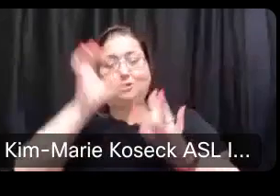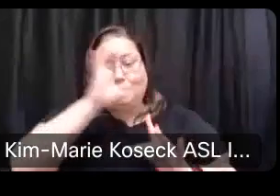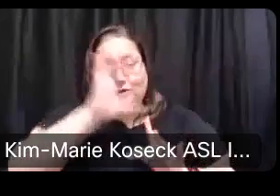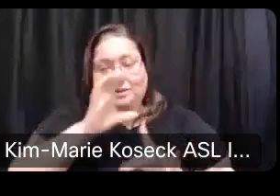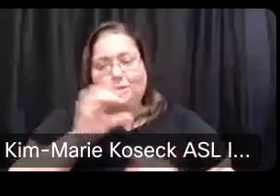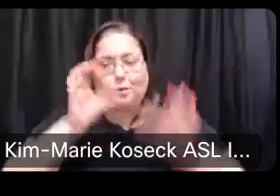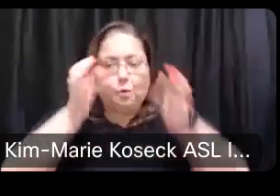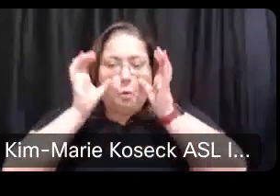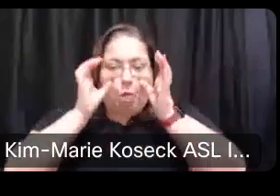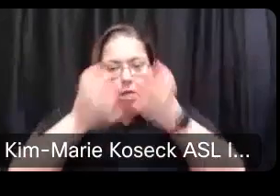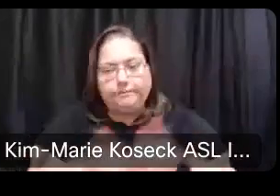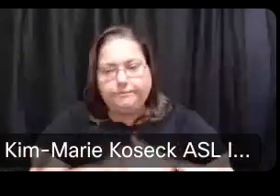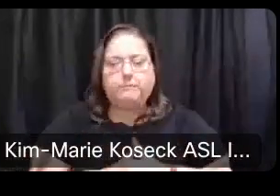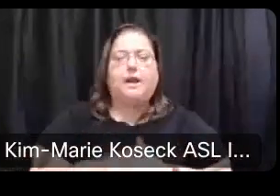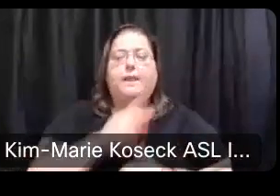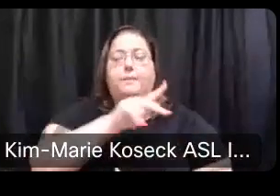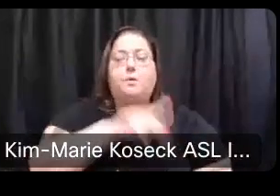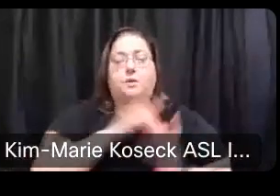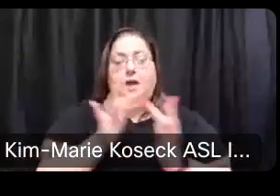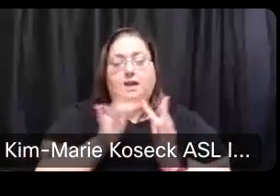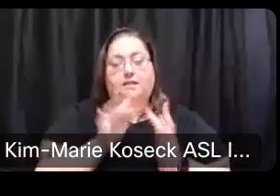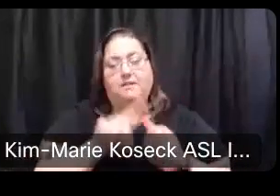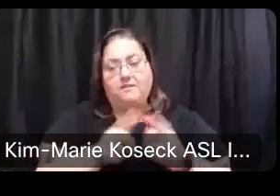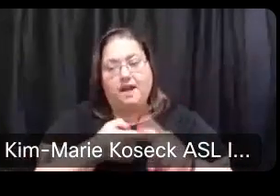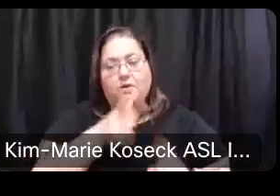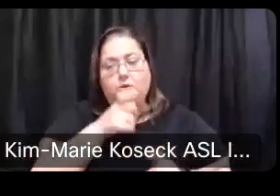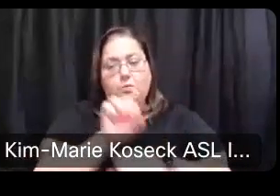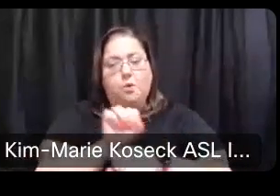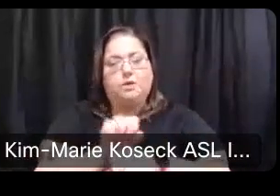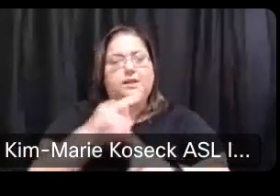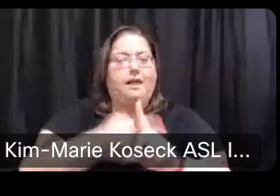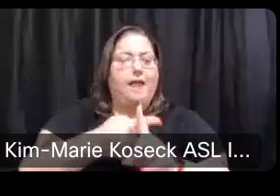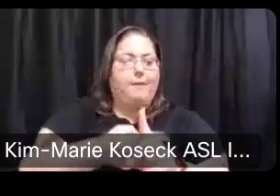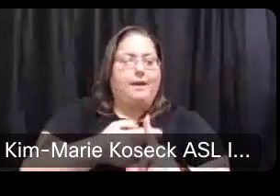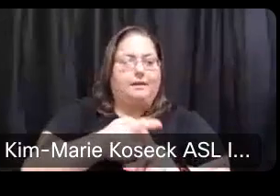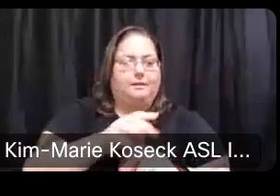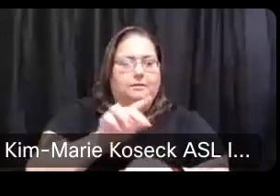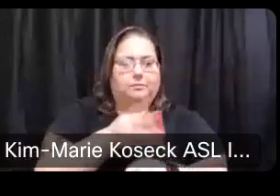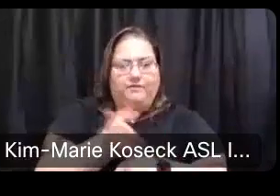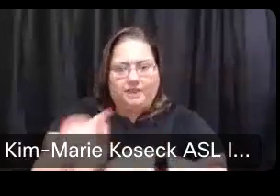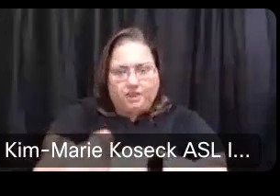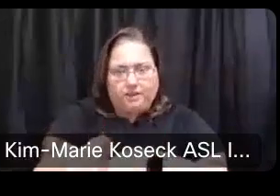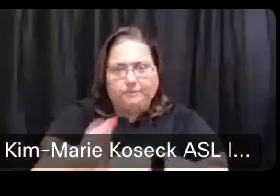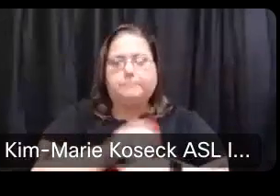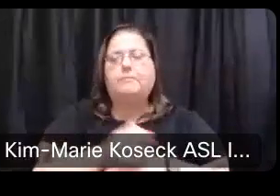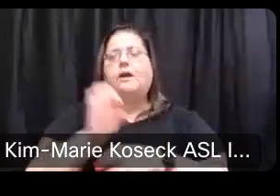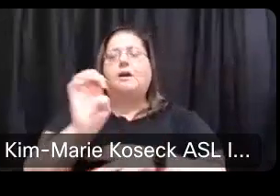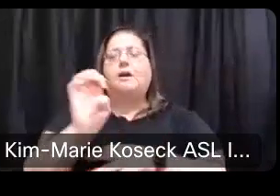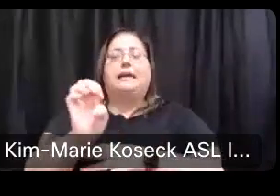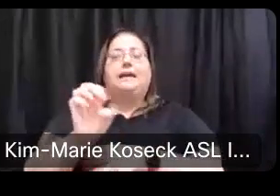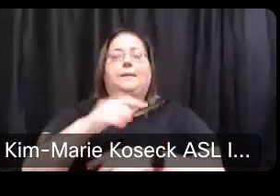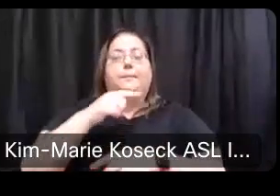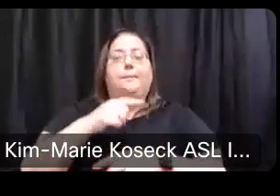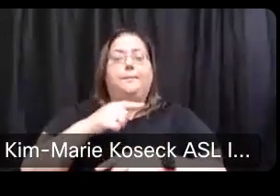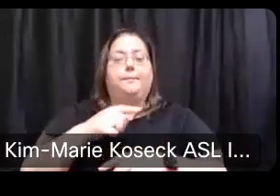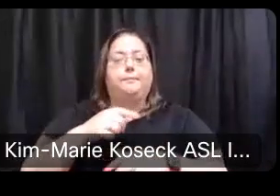the fourth option, a personal contact, such as a friend who works in the climate field. E, published media, such